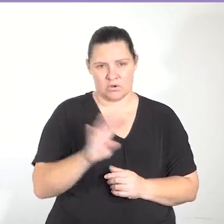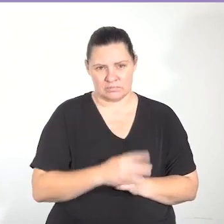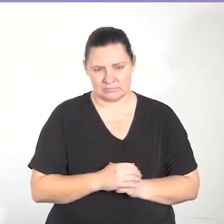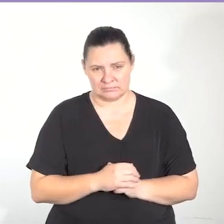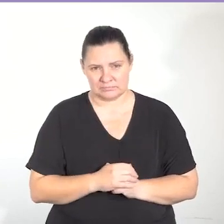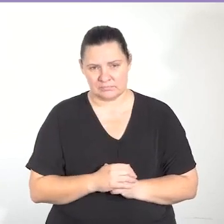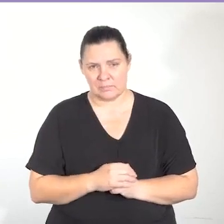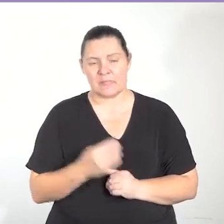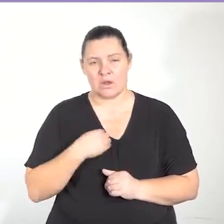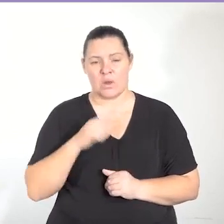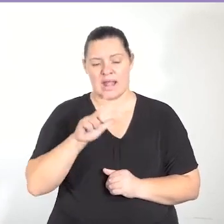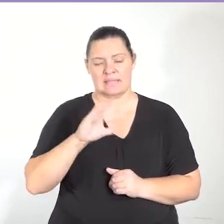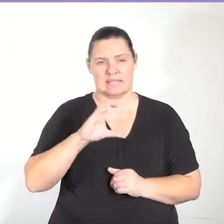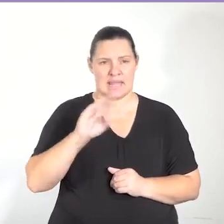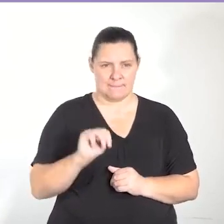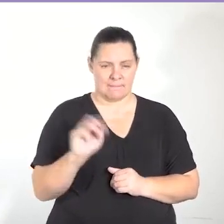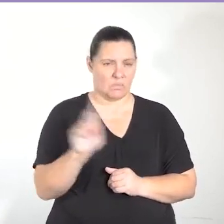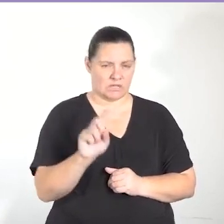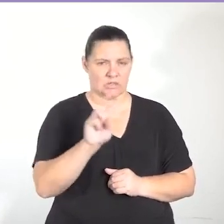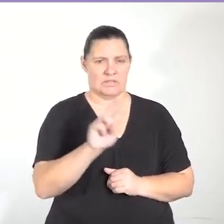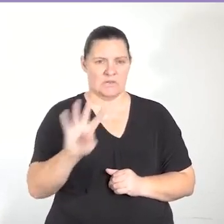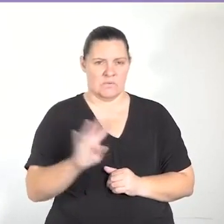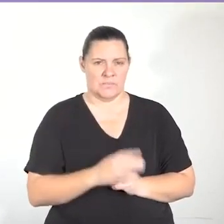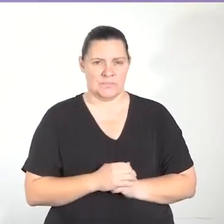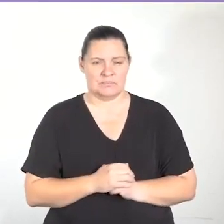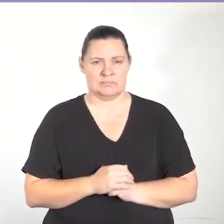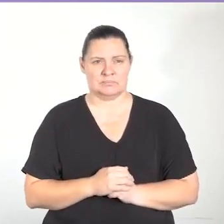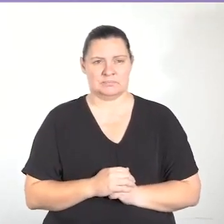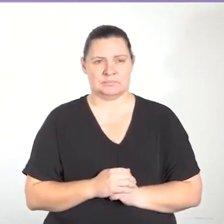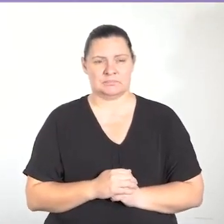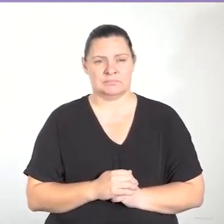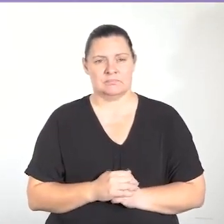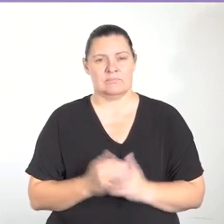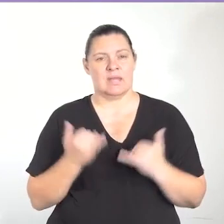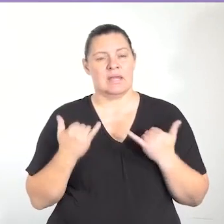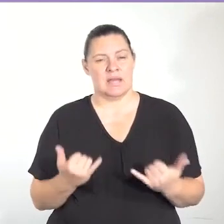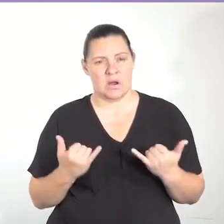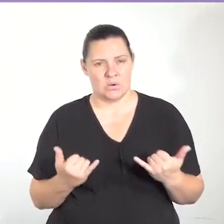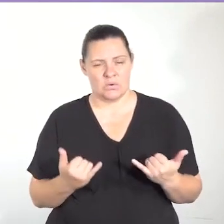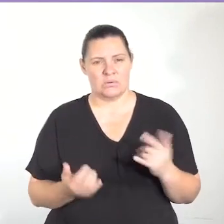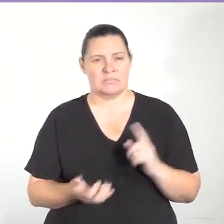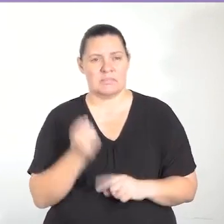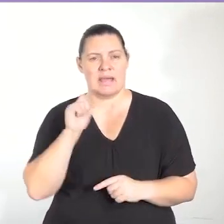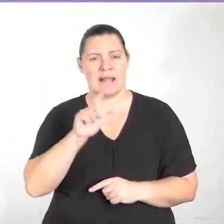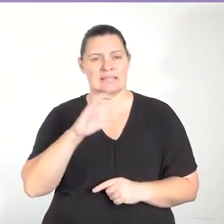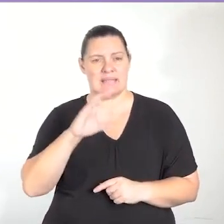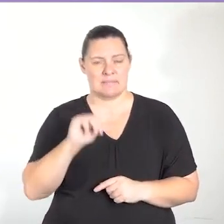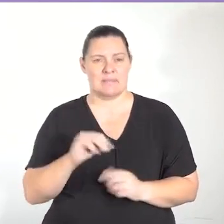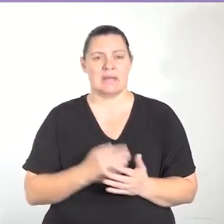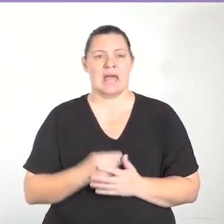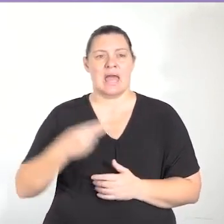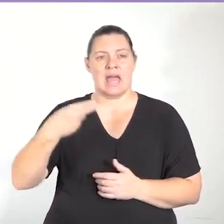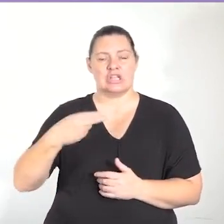the 24. This means that our LCM is 24. So now we are going to find the LCM